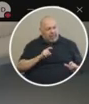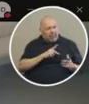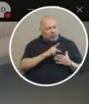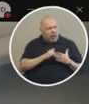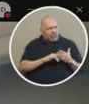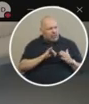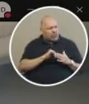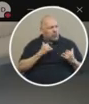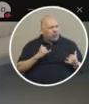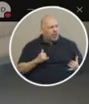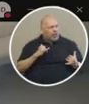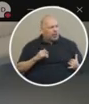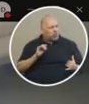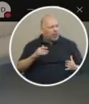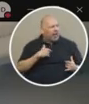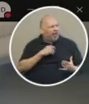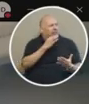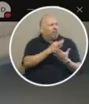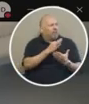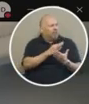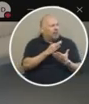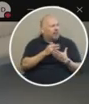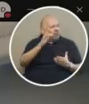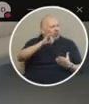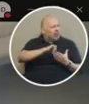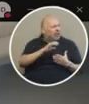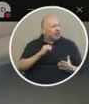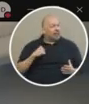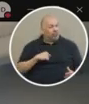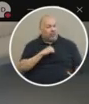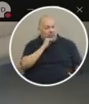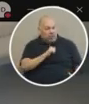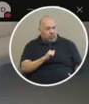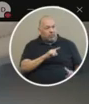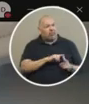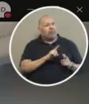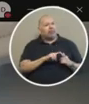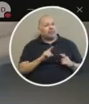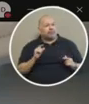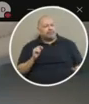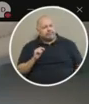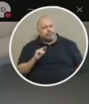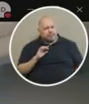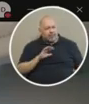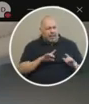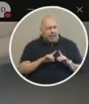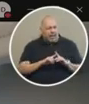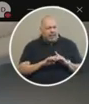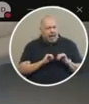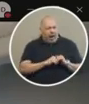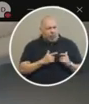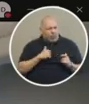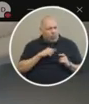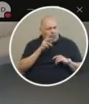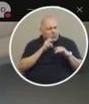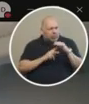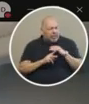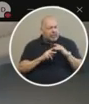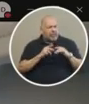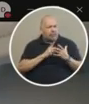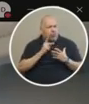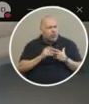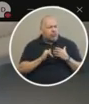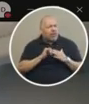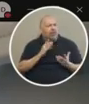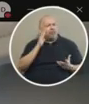we need to do the project right now? And do we have the funds for it? And if we don't, how are we gonna project it and program